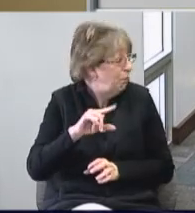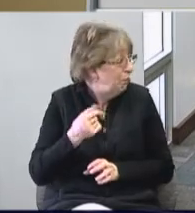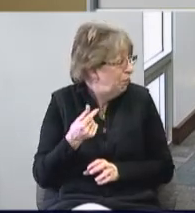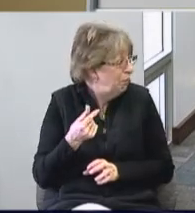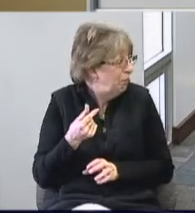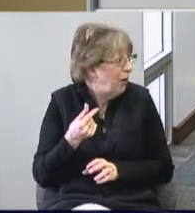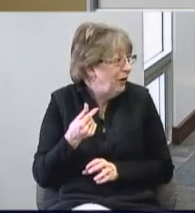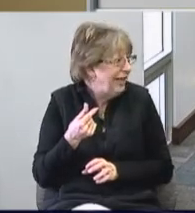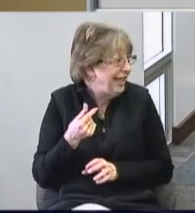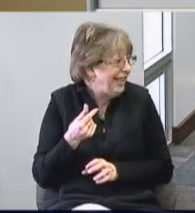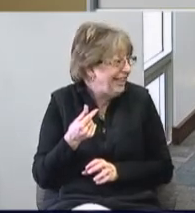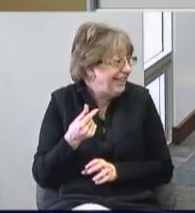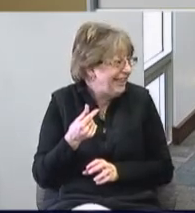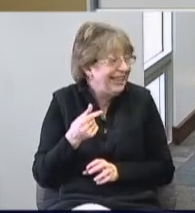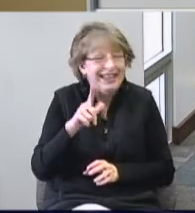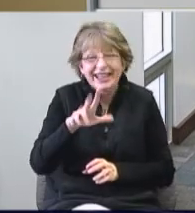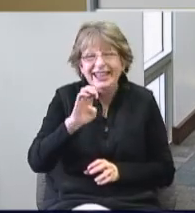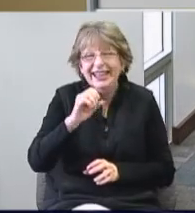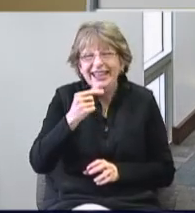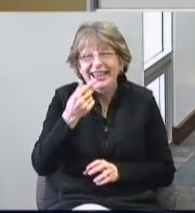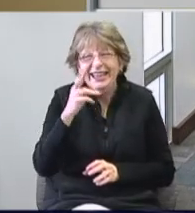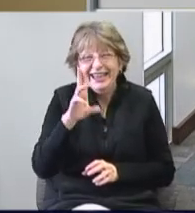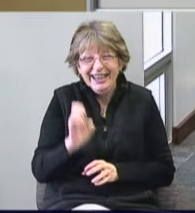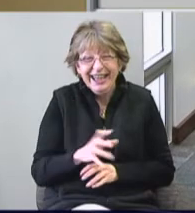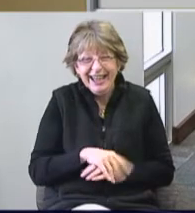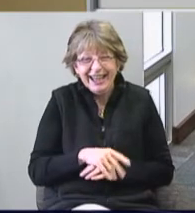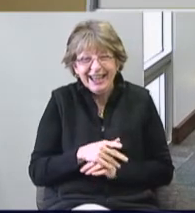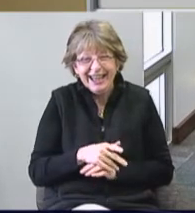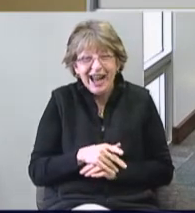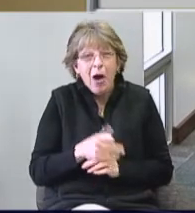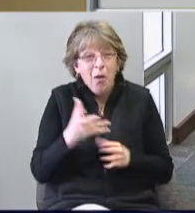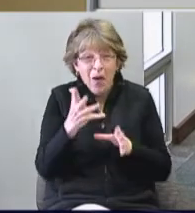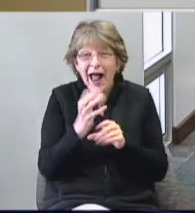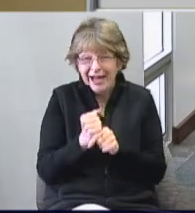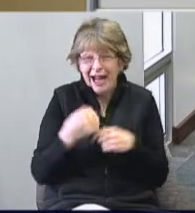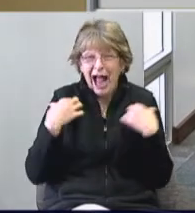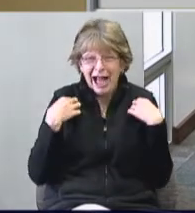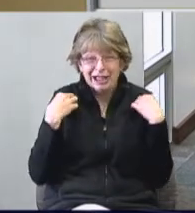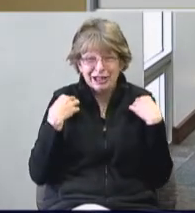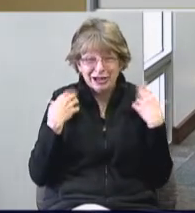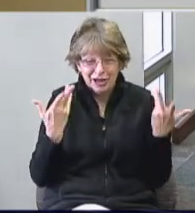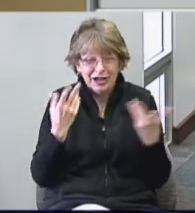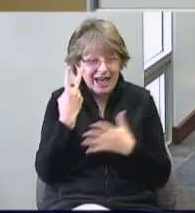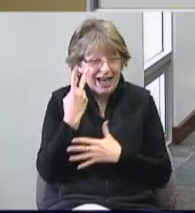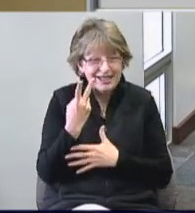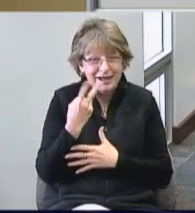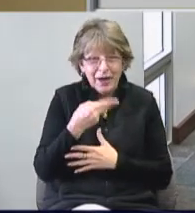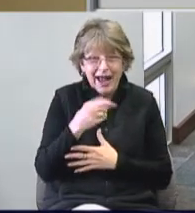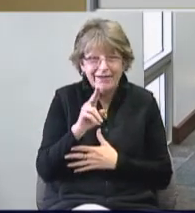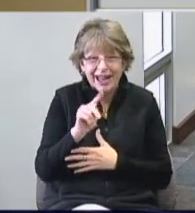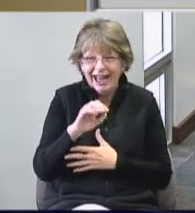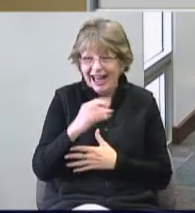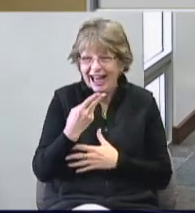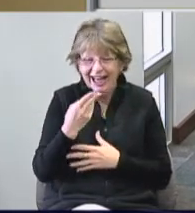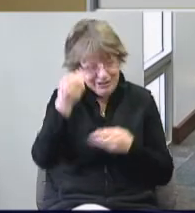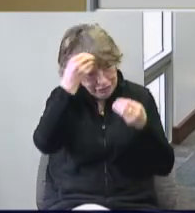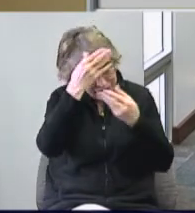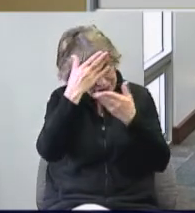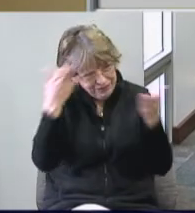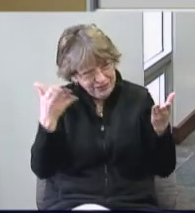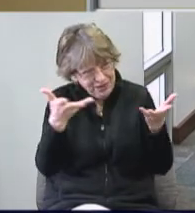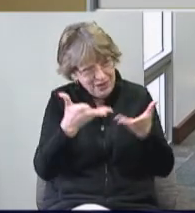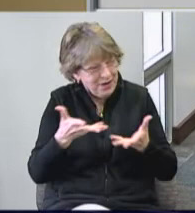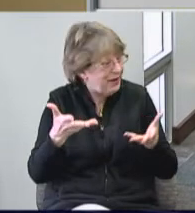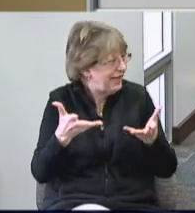John. John, please. Wow. See, we have the Hutch News here. Oh,